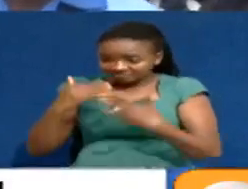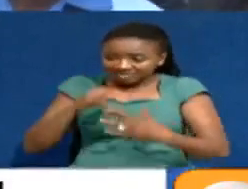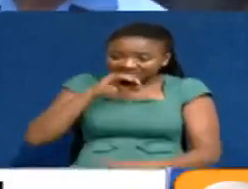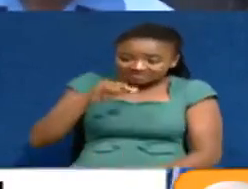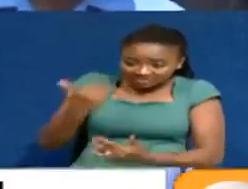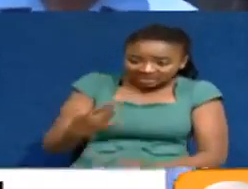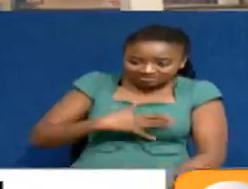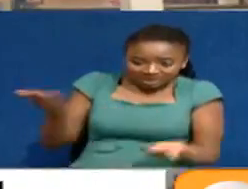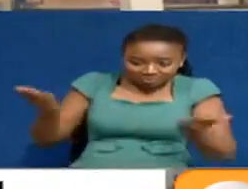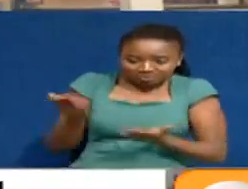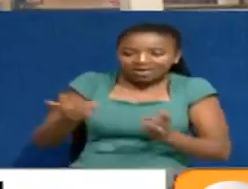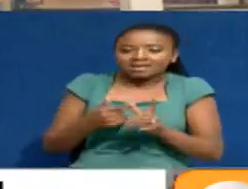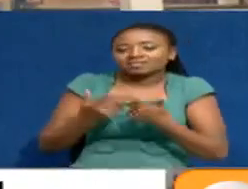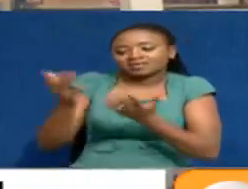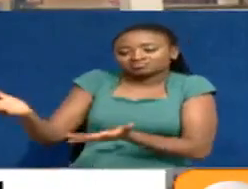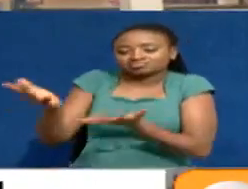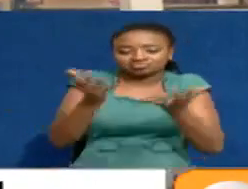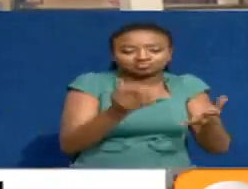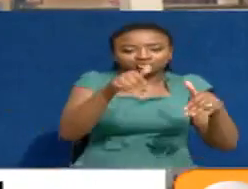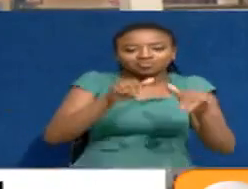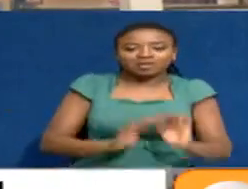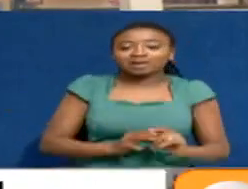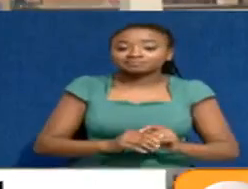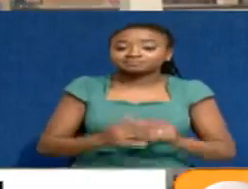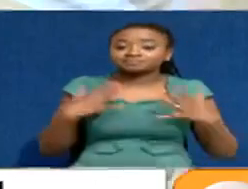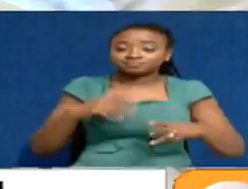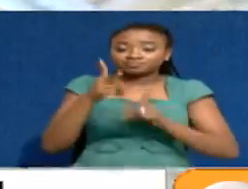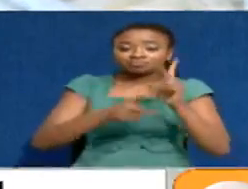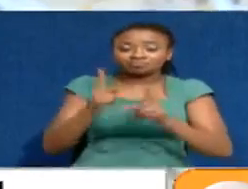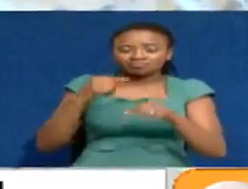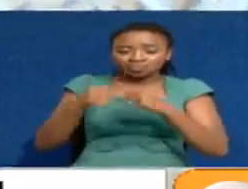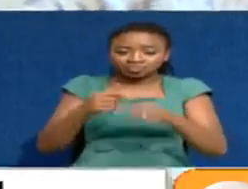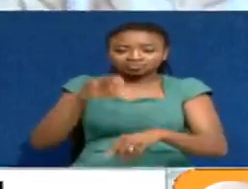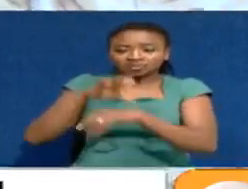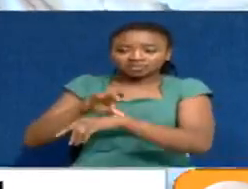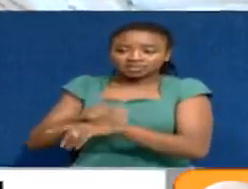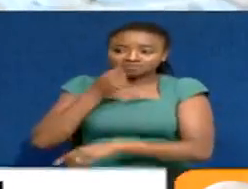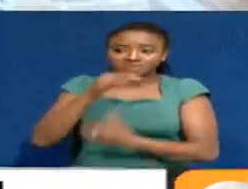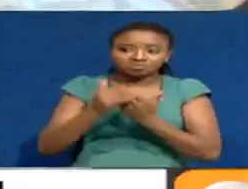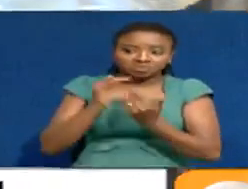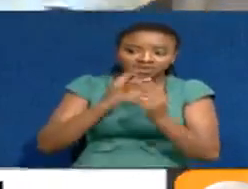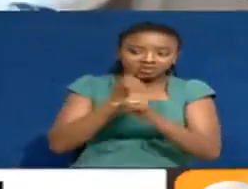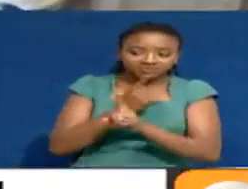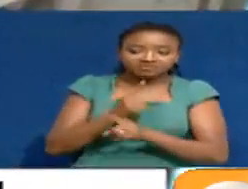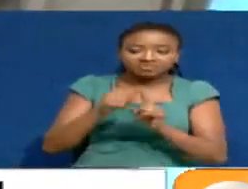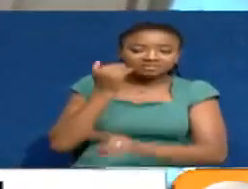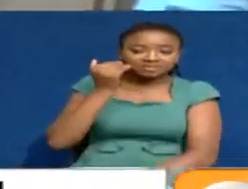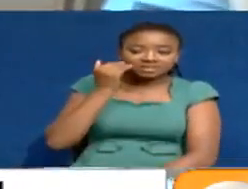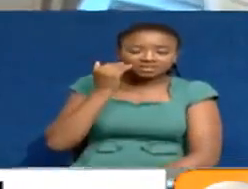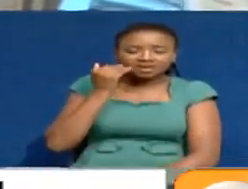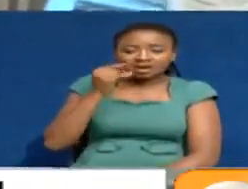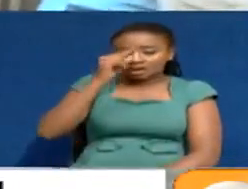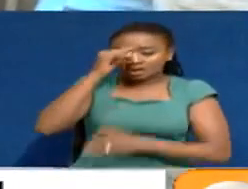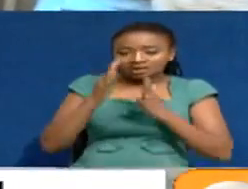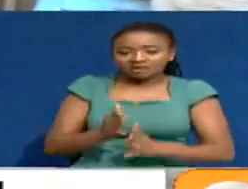Ndio maana iko hapa. With 22 people still receiving treatment across various hospitals, Siaya County Governor